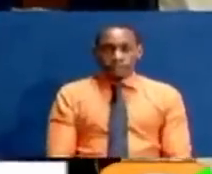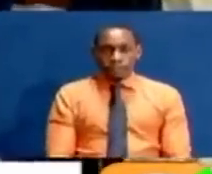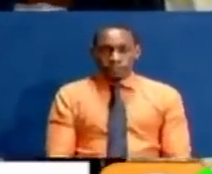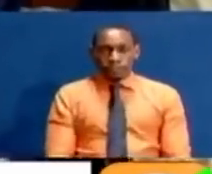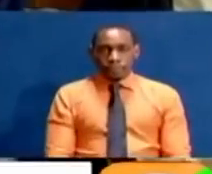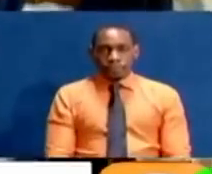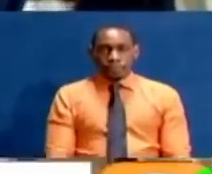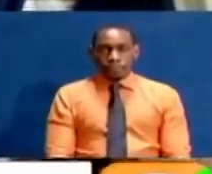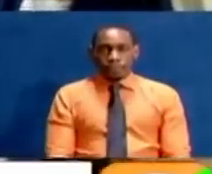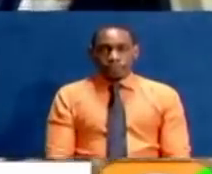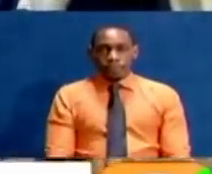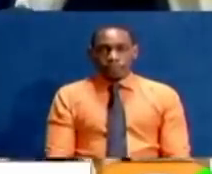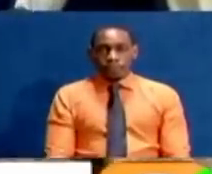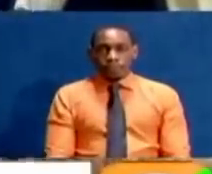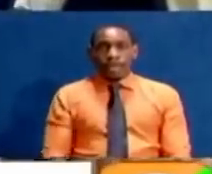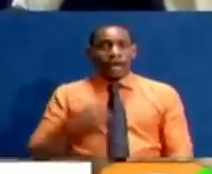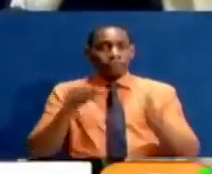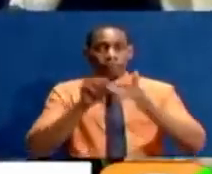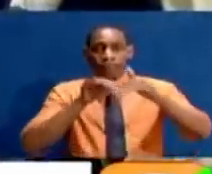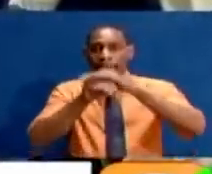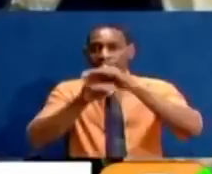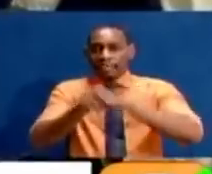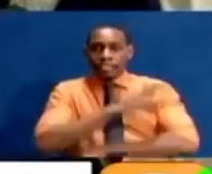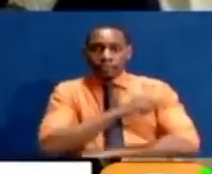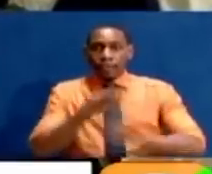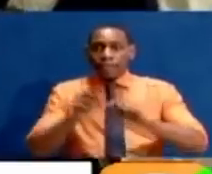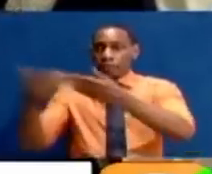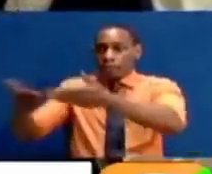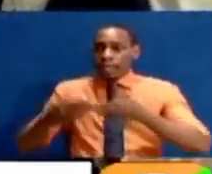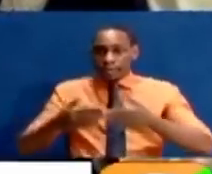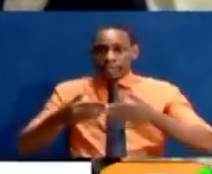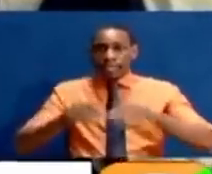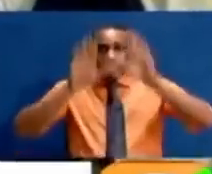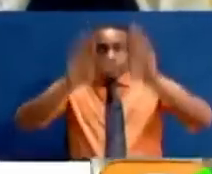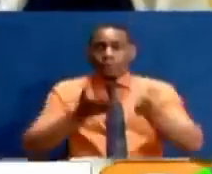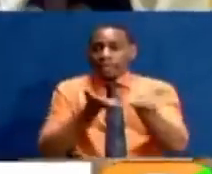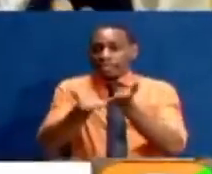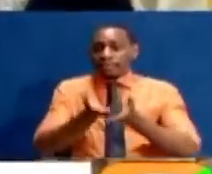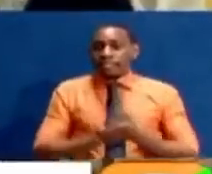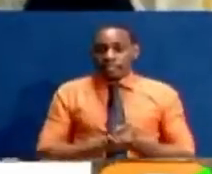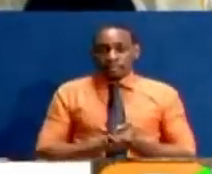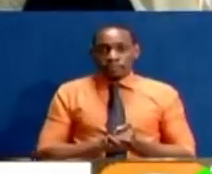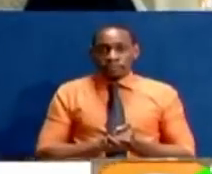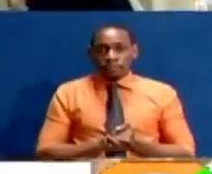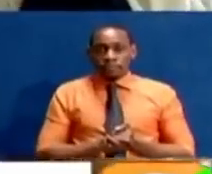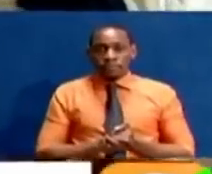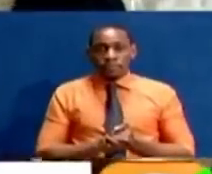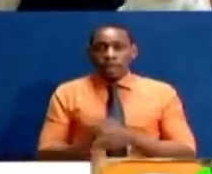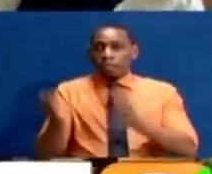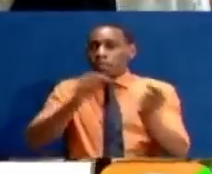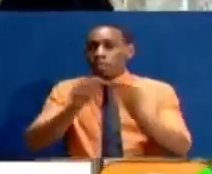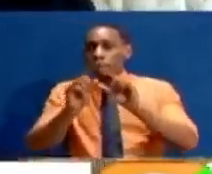problem being passed in through the gate to the hospital, yet you are open for essential services? Okay. I want to ask her.